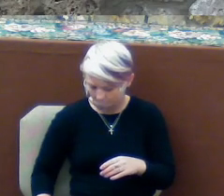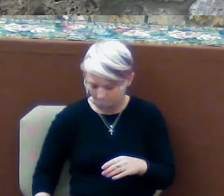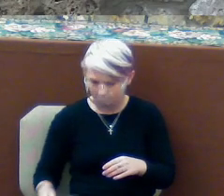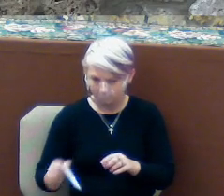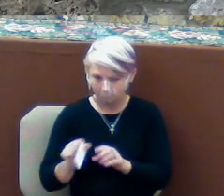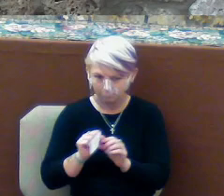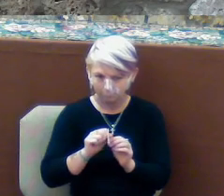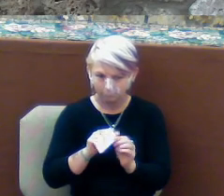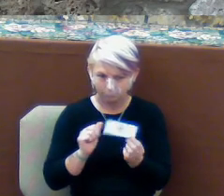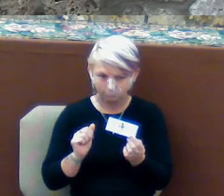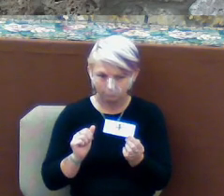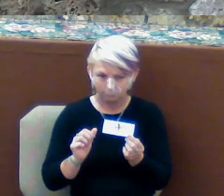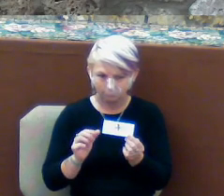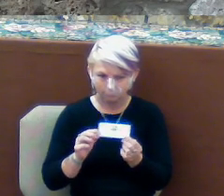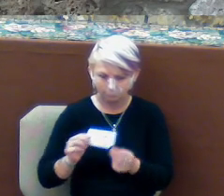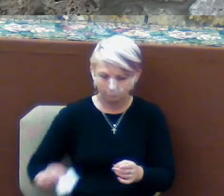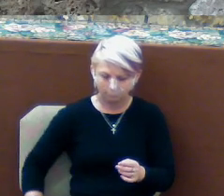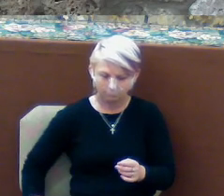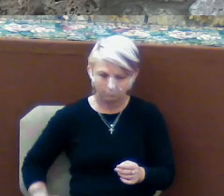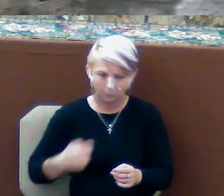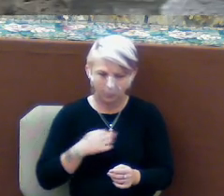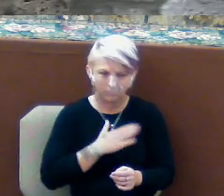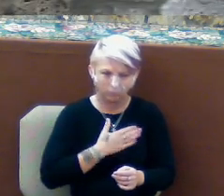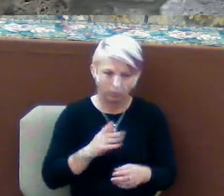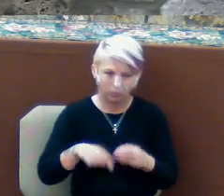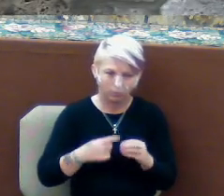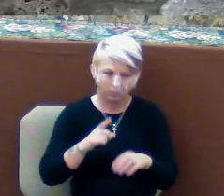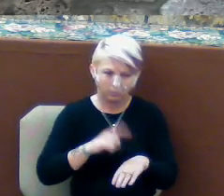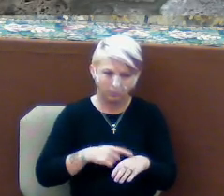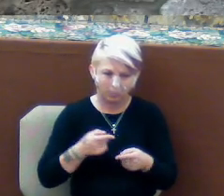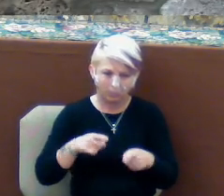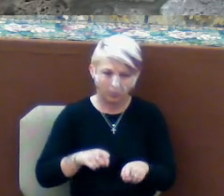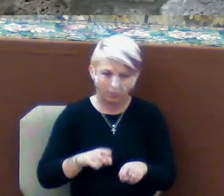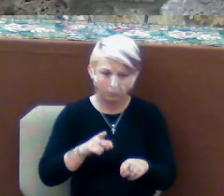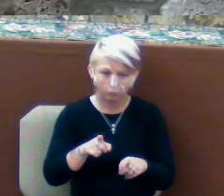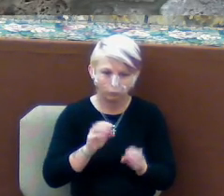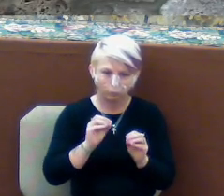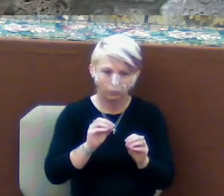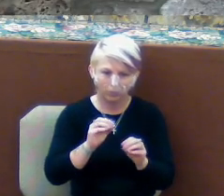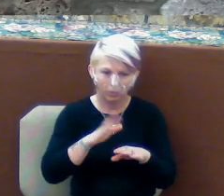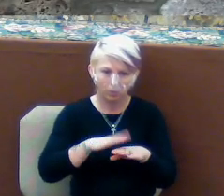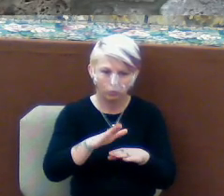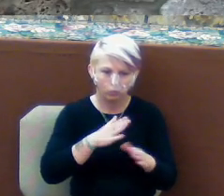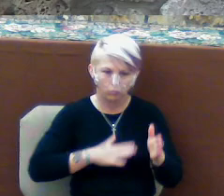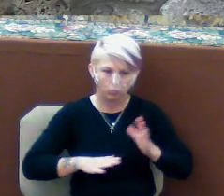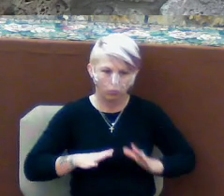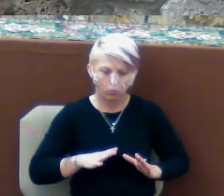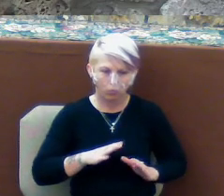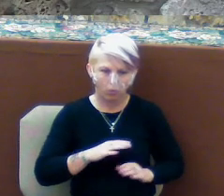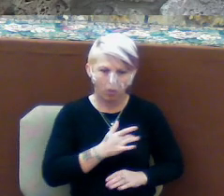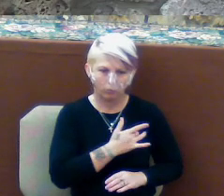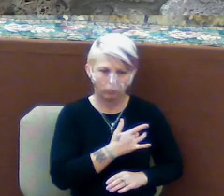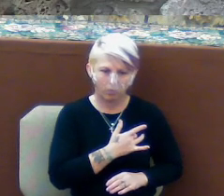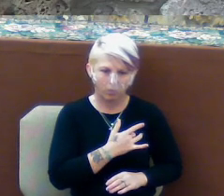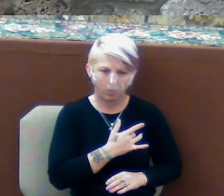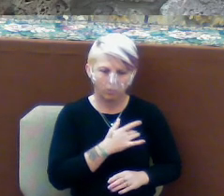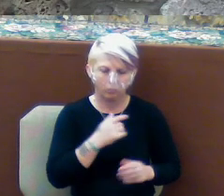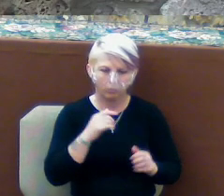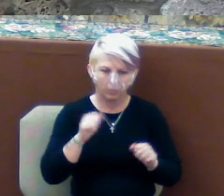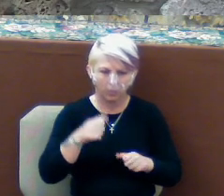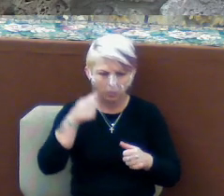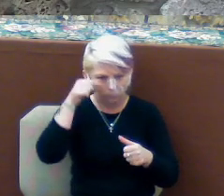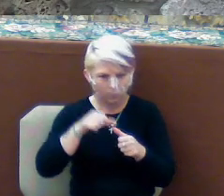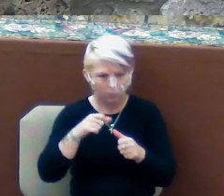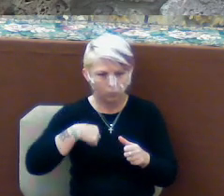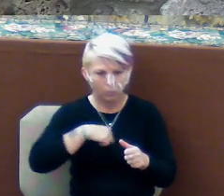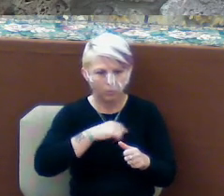I suggest when the time comes that you place them on your clothing over your heart when we remember that we are all made of